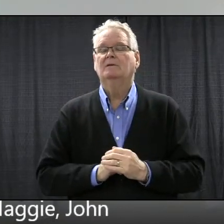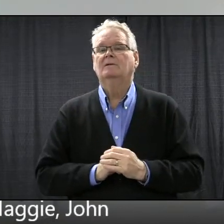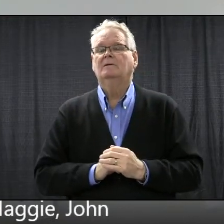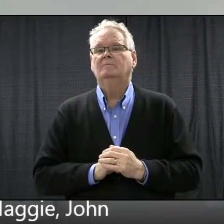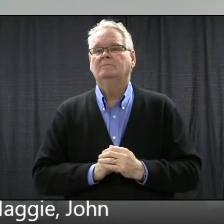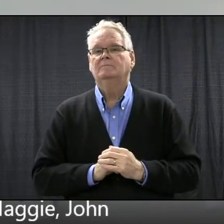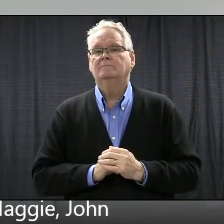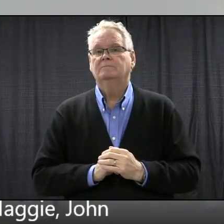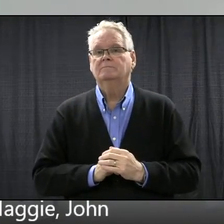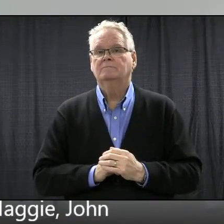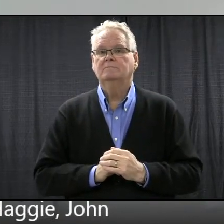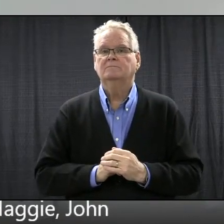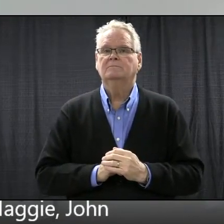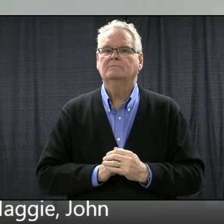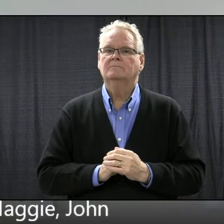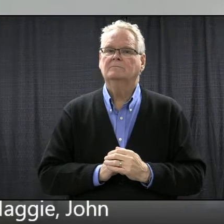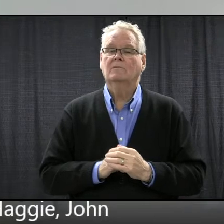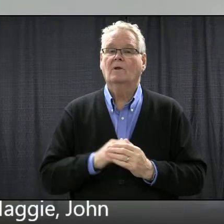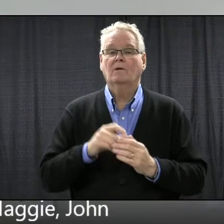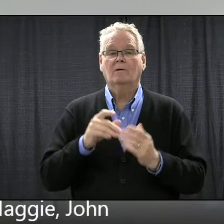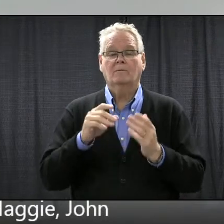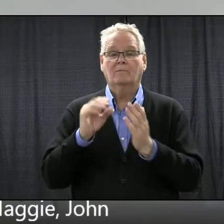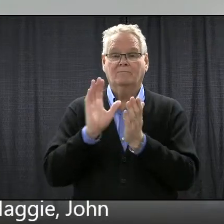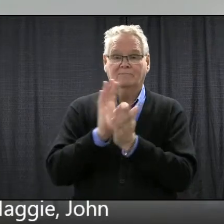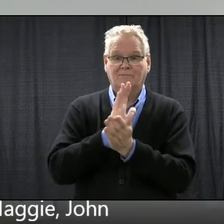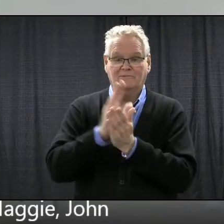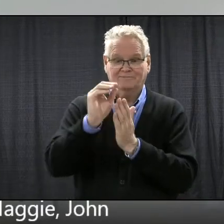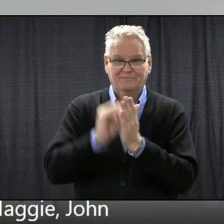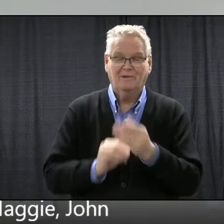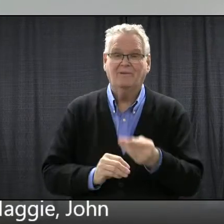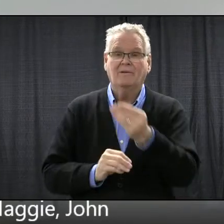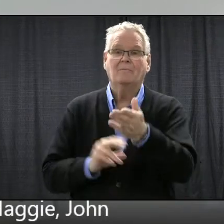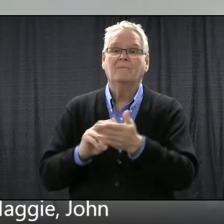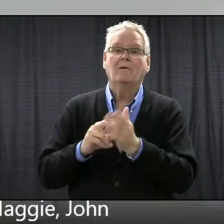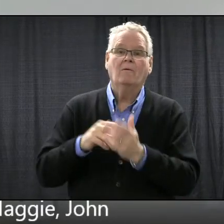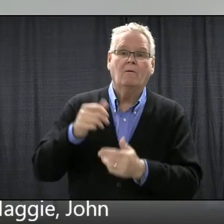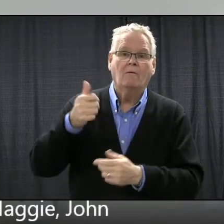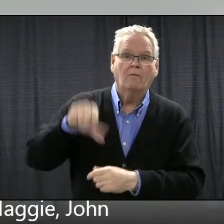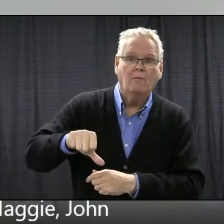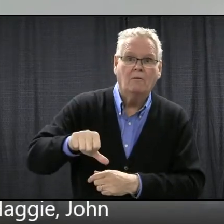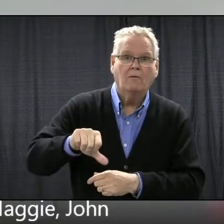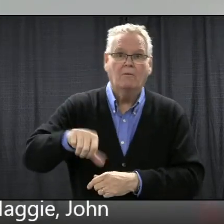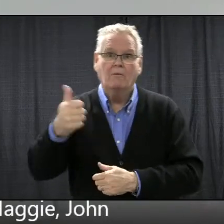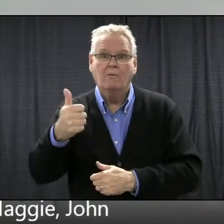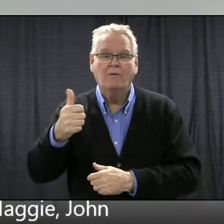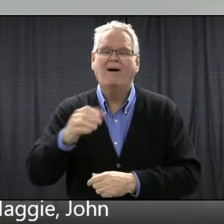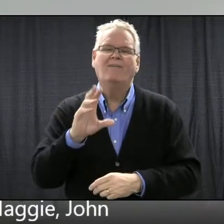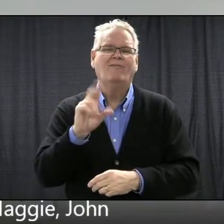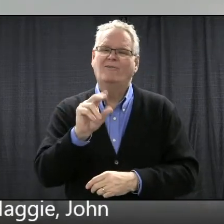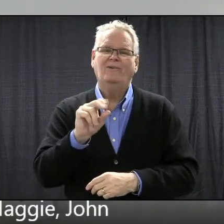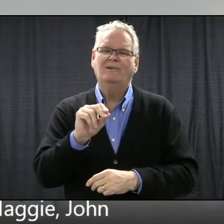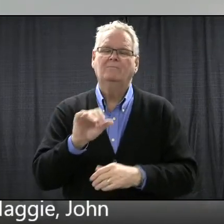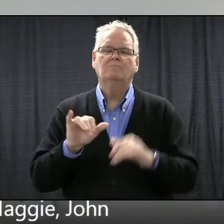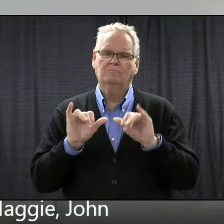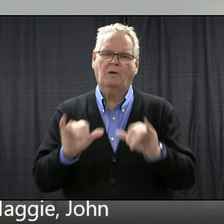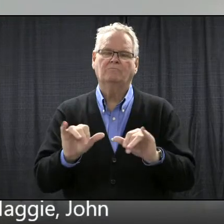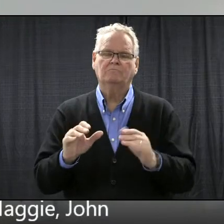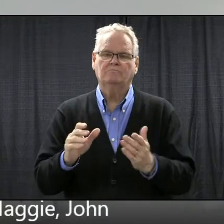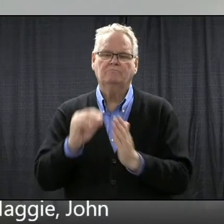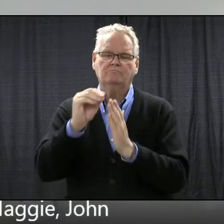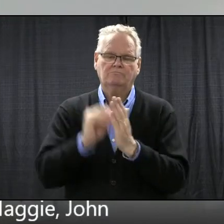It is a document that will help verify your vaccination status and govern, in a sense,